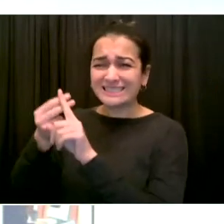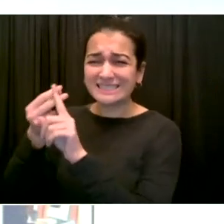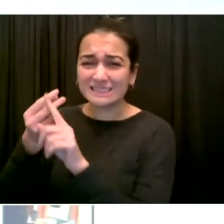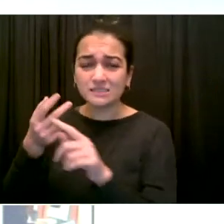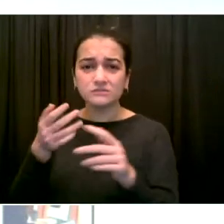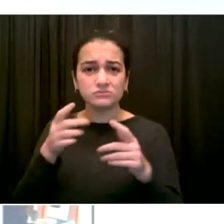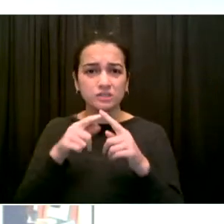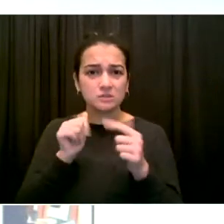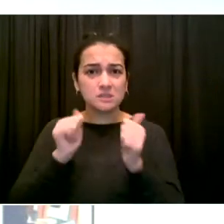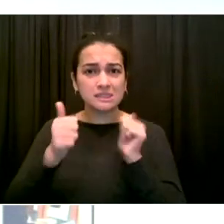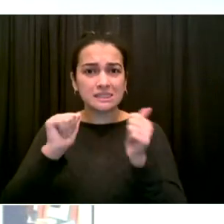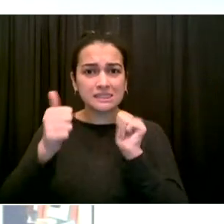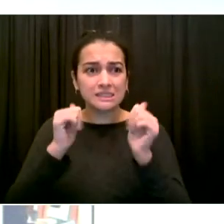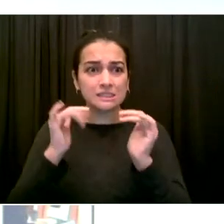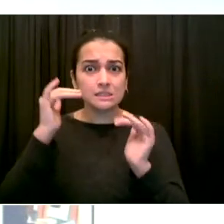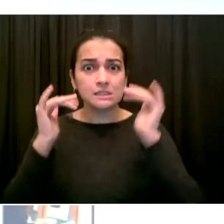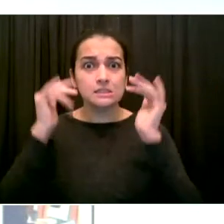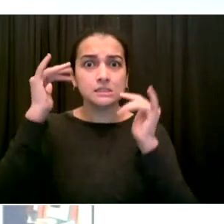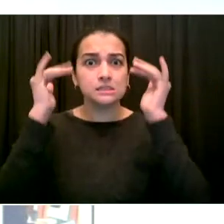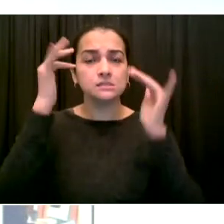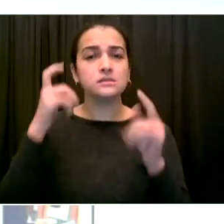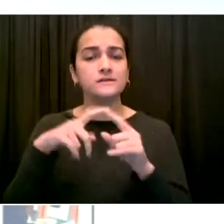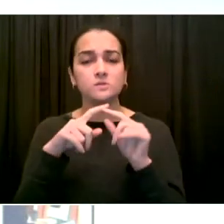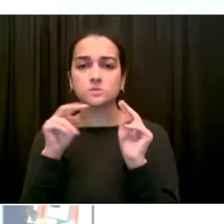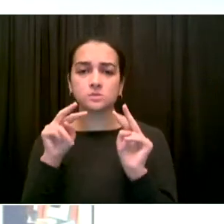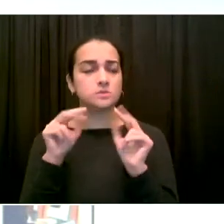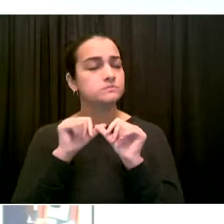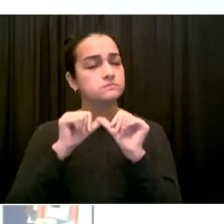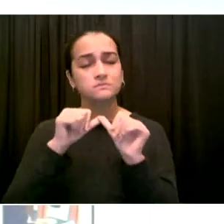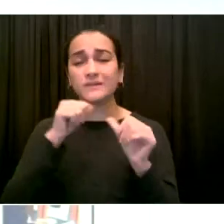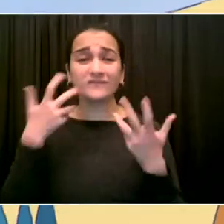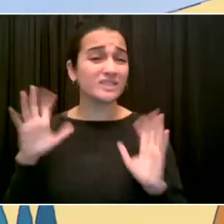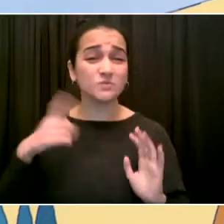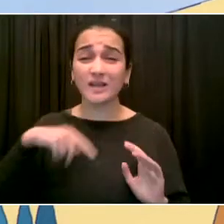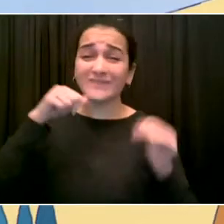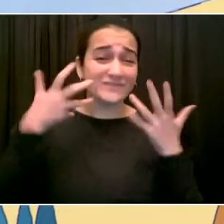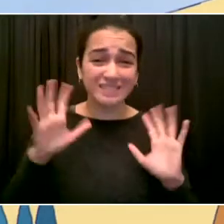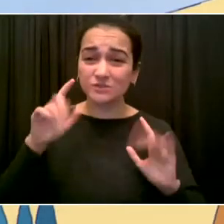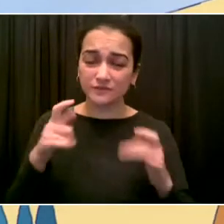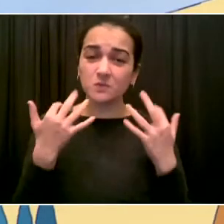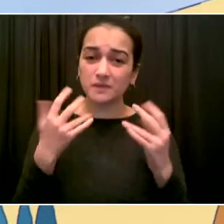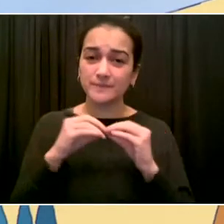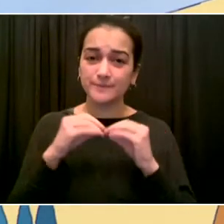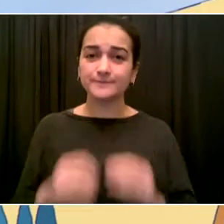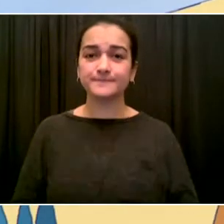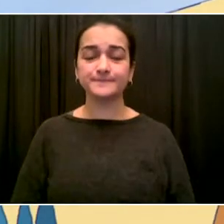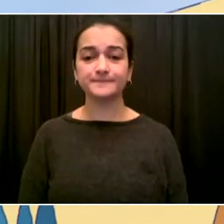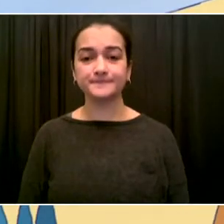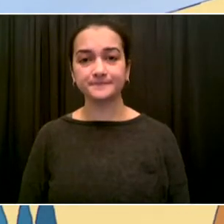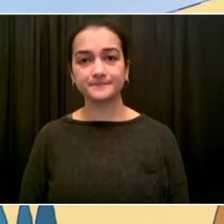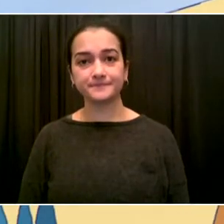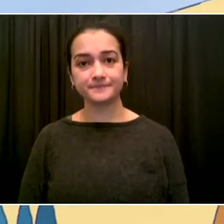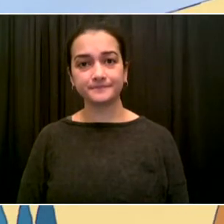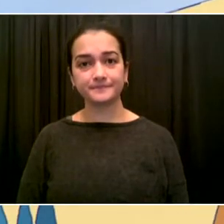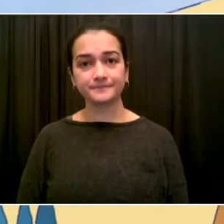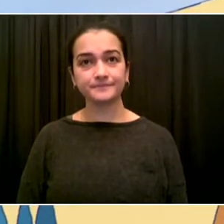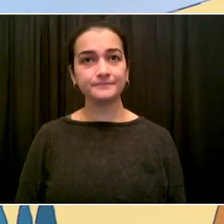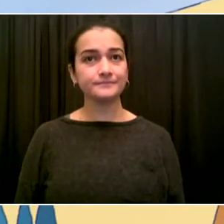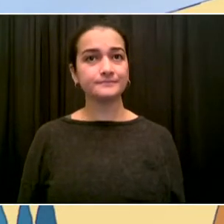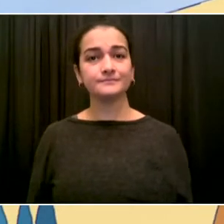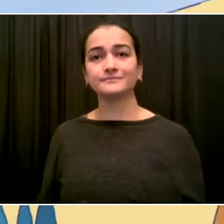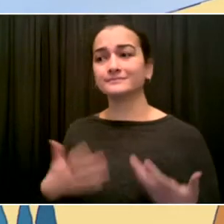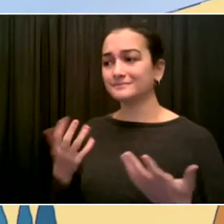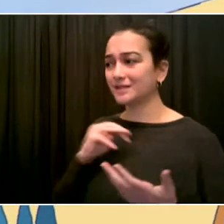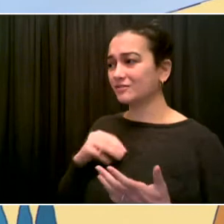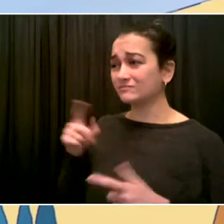suffering, and we have to do it with a lot of humility. Thank you. Dave Choksi once again breaks it on down. We have to be